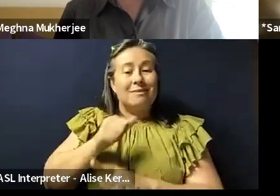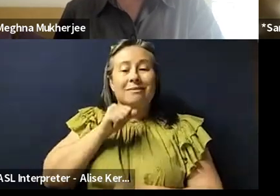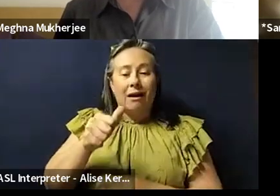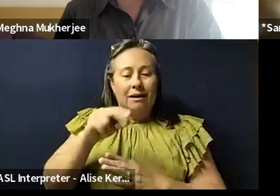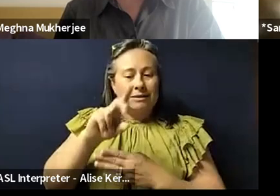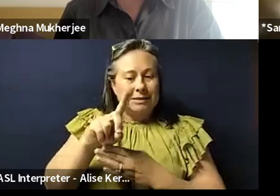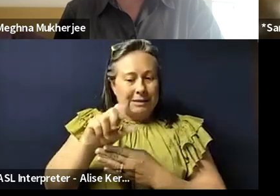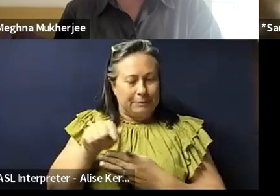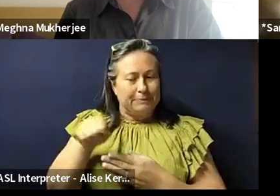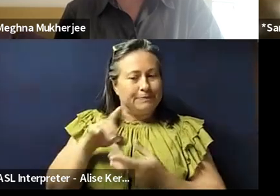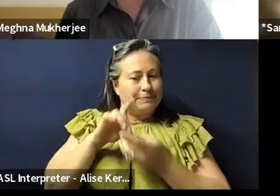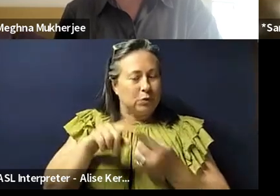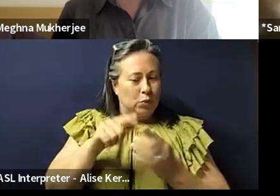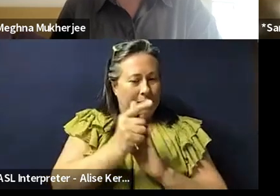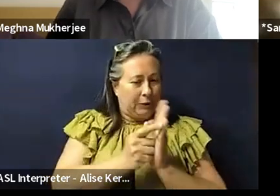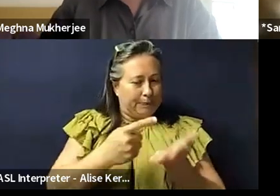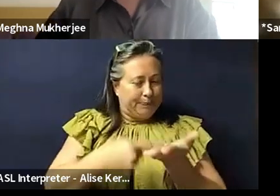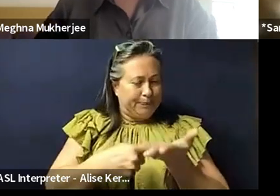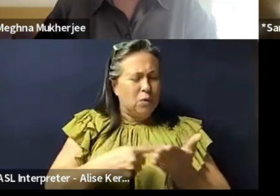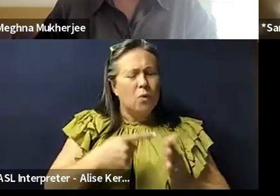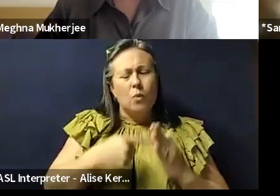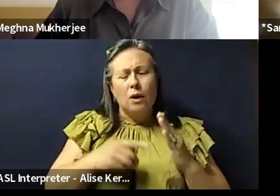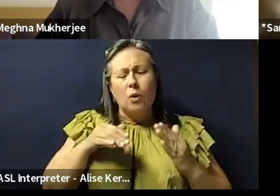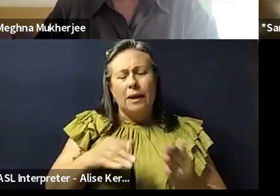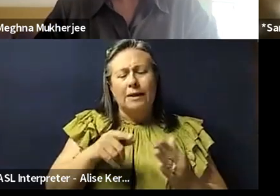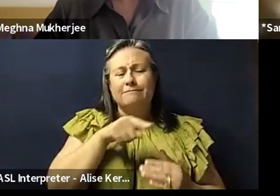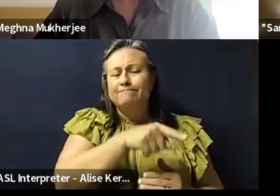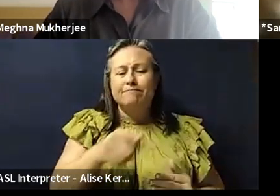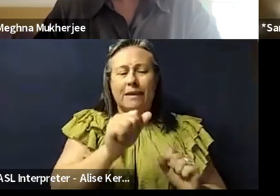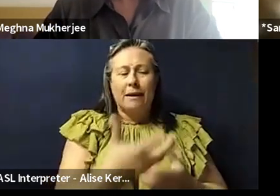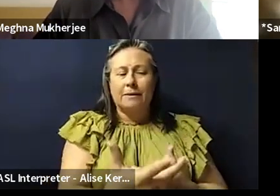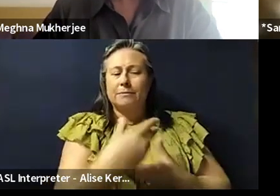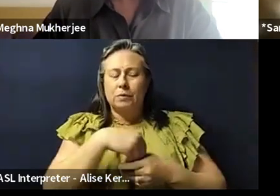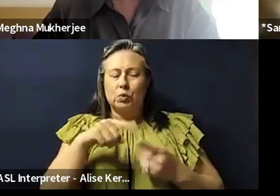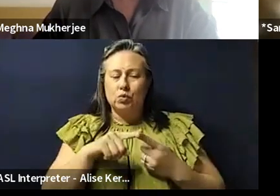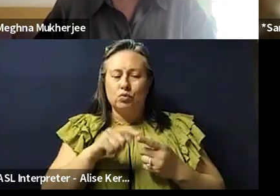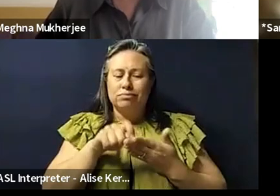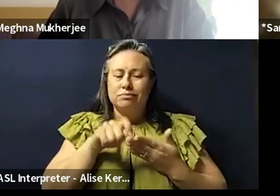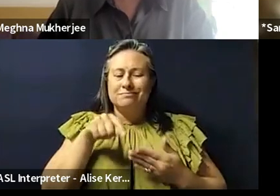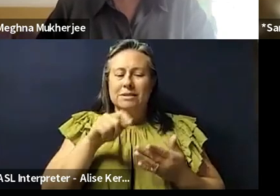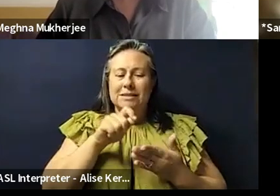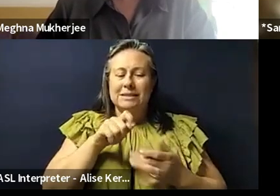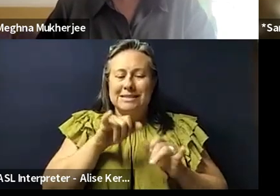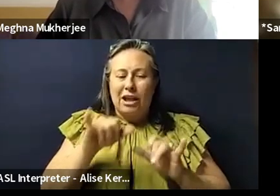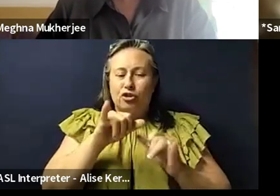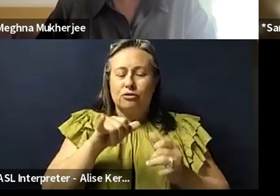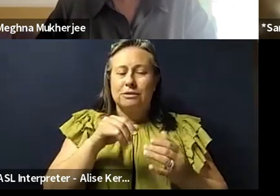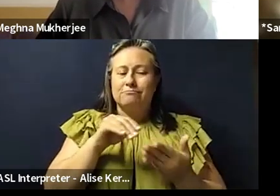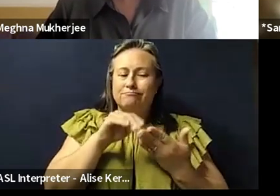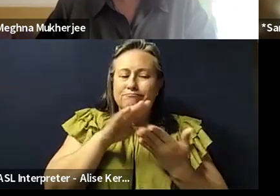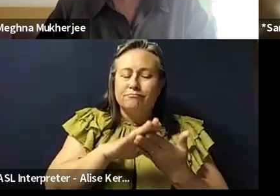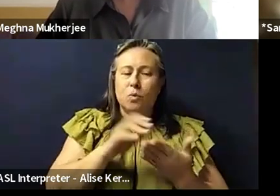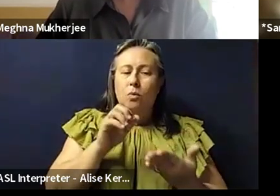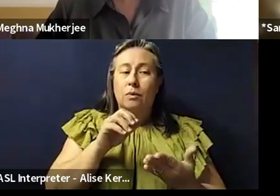legal discussion. What are the ways that they can be included in actually writing these standards now? Can they, or is